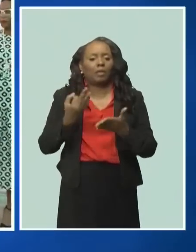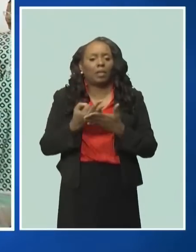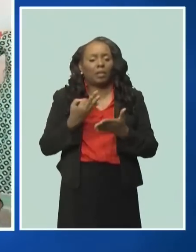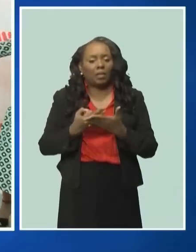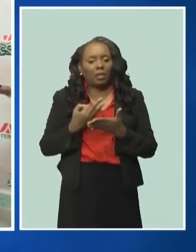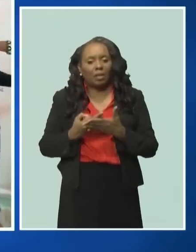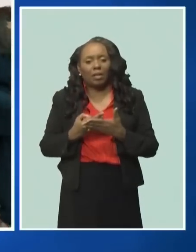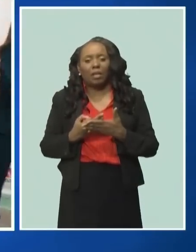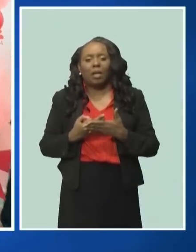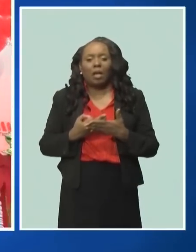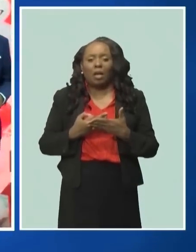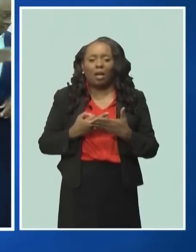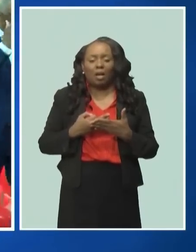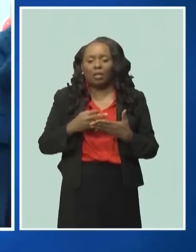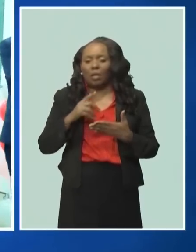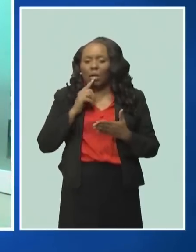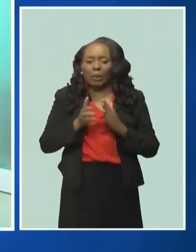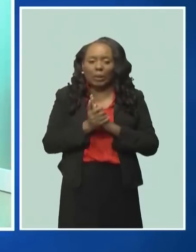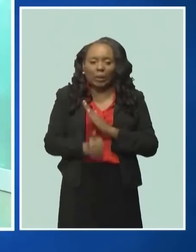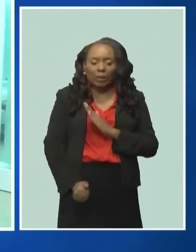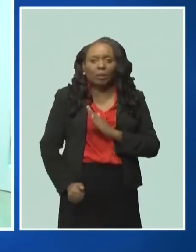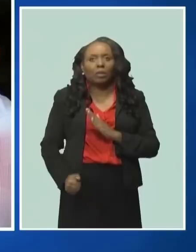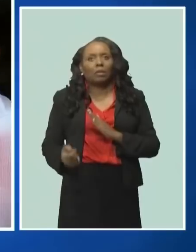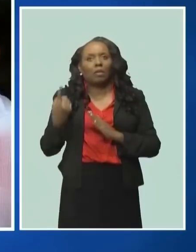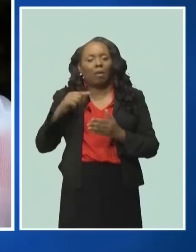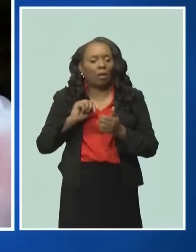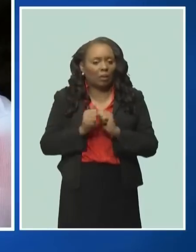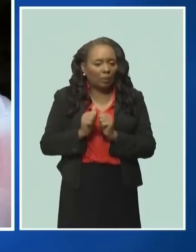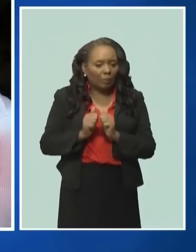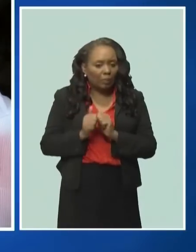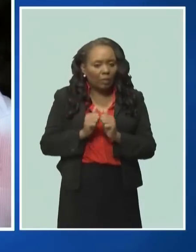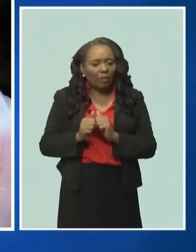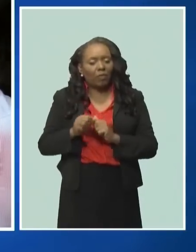provide financial expertise in a competitive market.